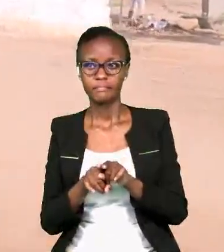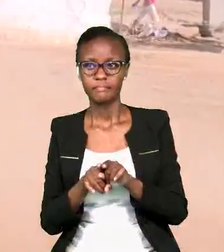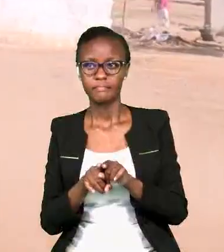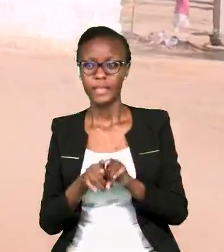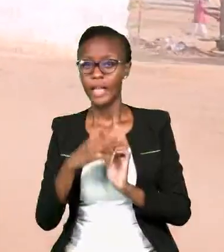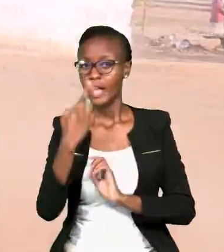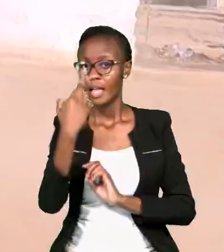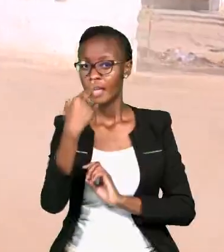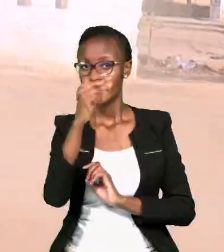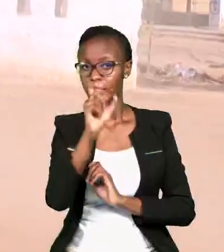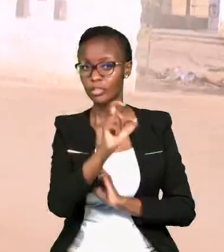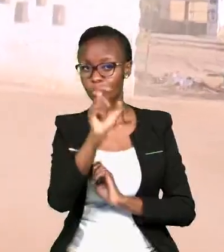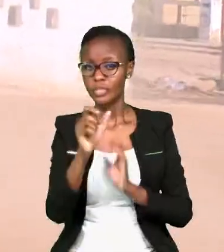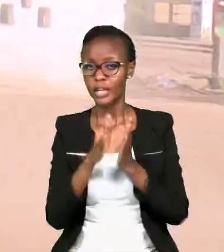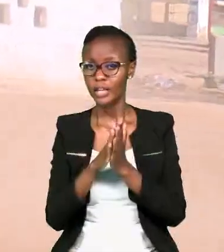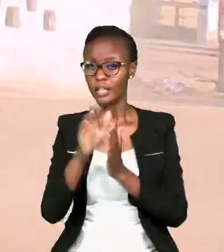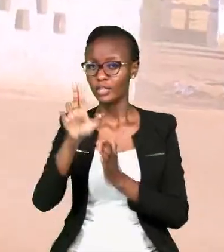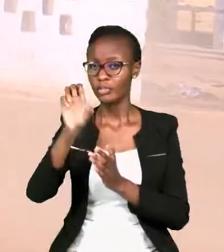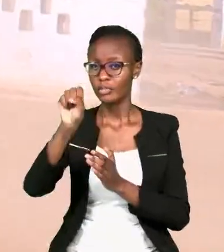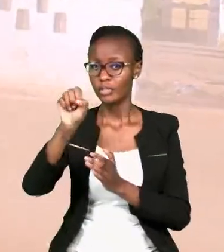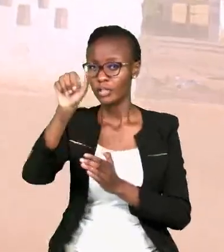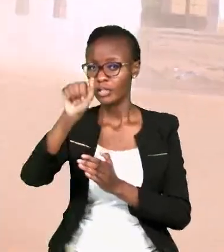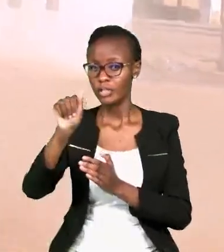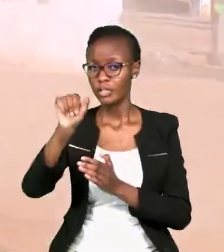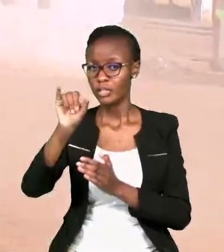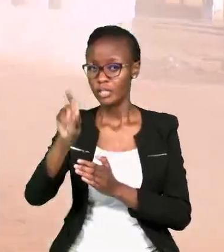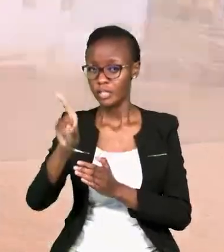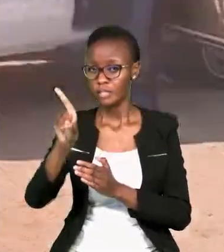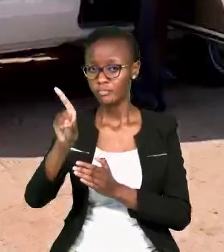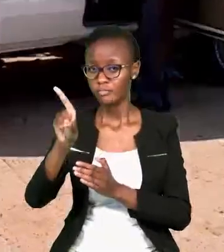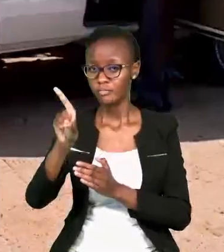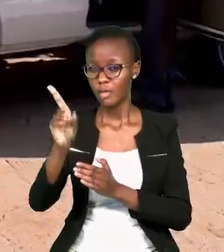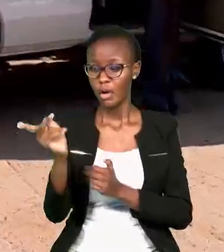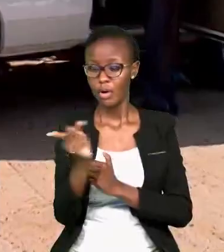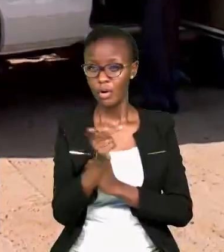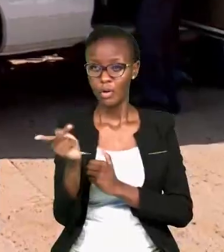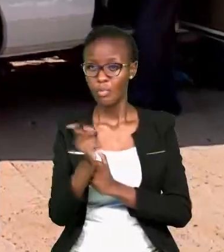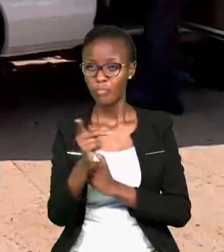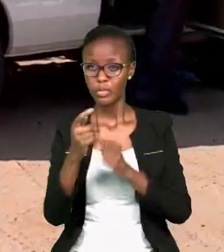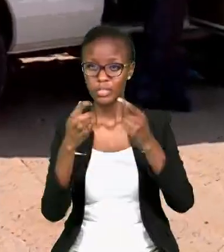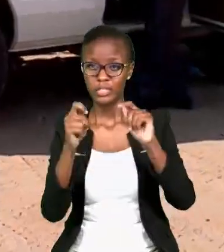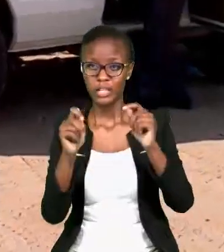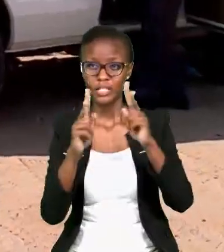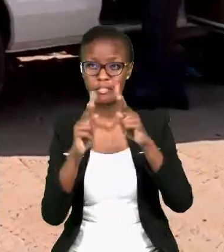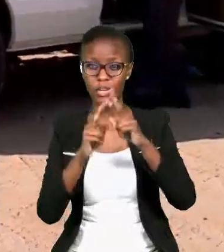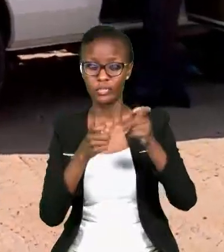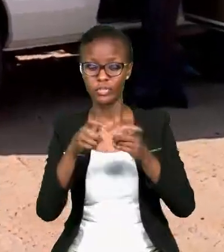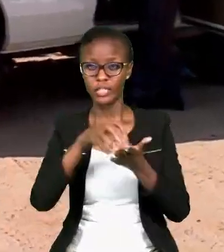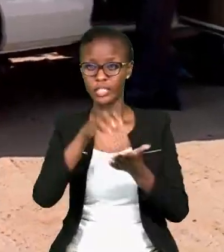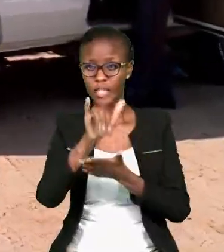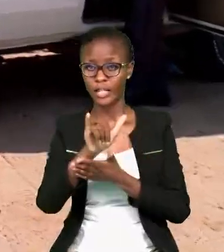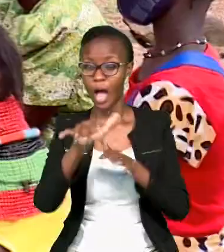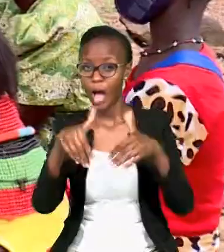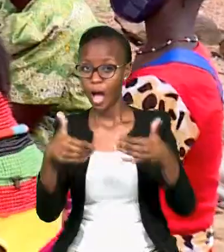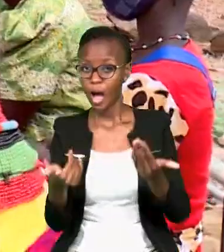Red Cross with United States Agency for International Development, USAID, have made an intervention to curb the situation through a cash